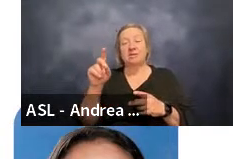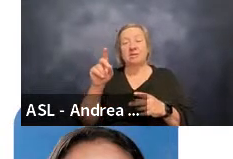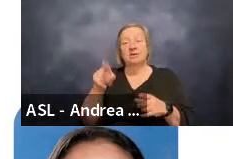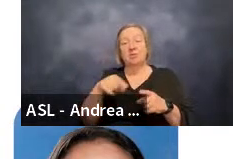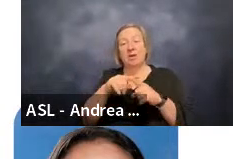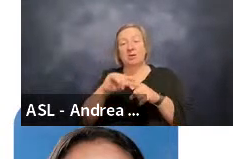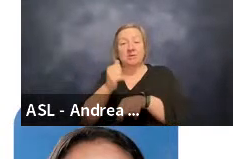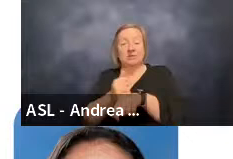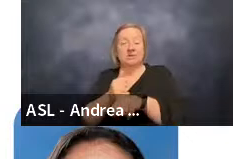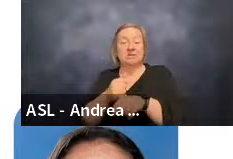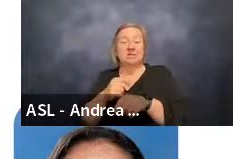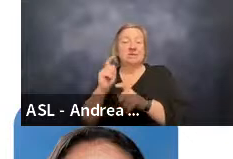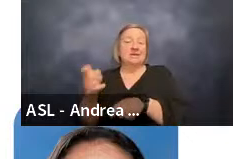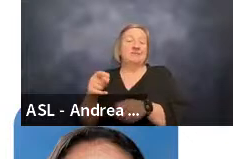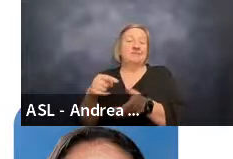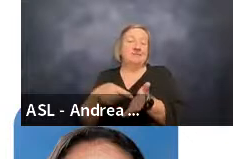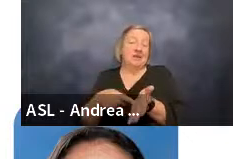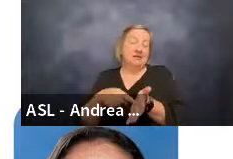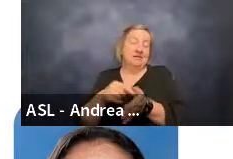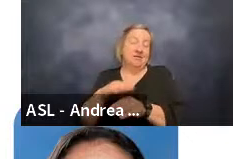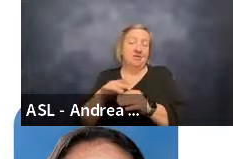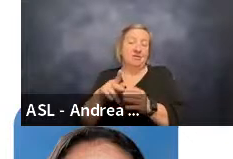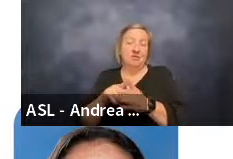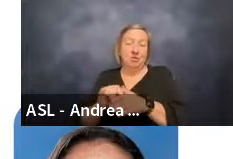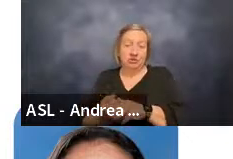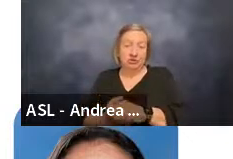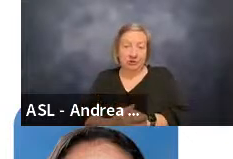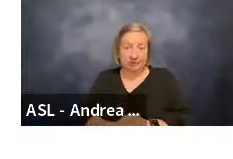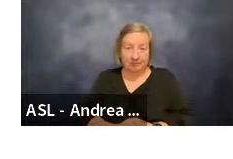the project. So next slide, please.